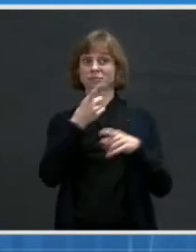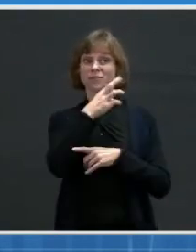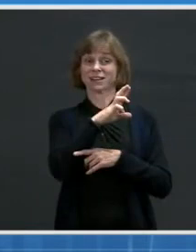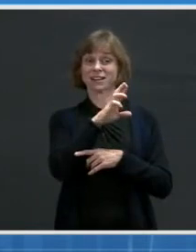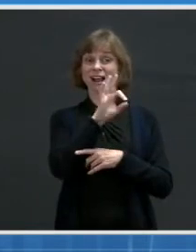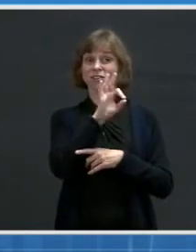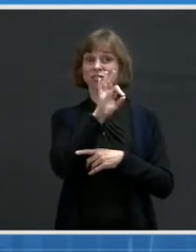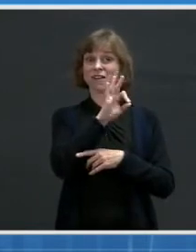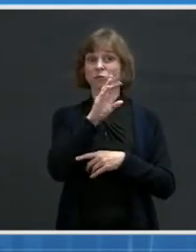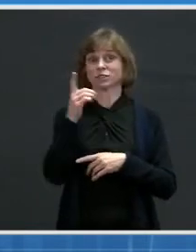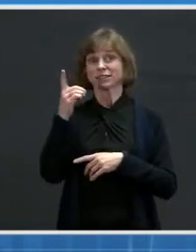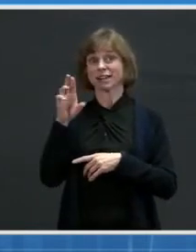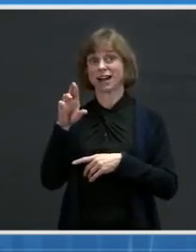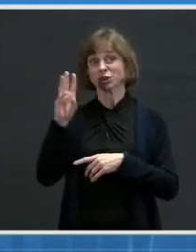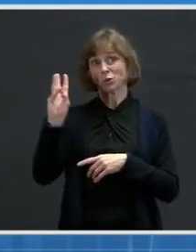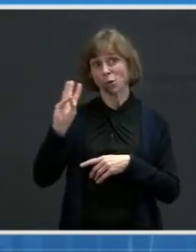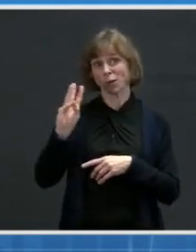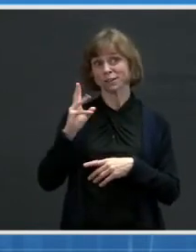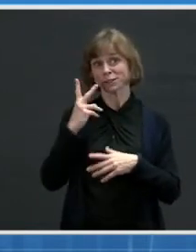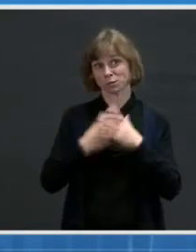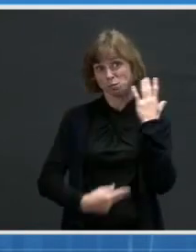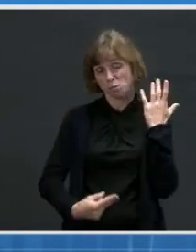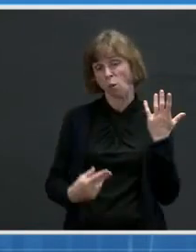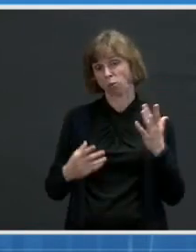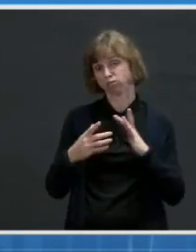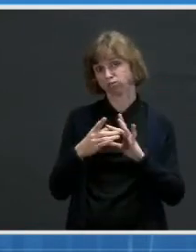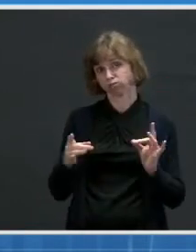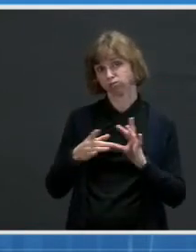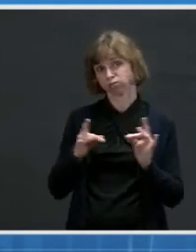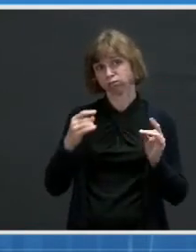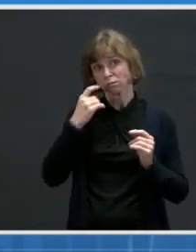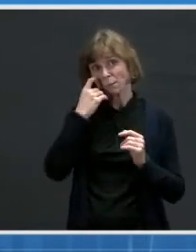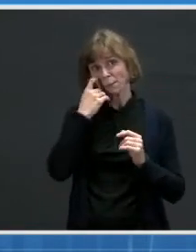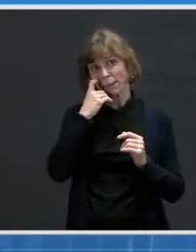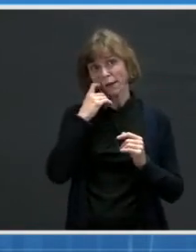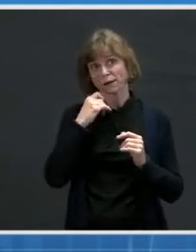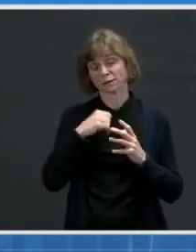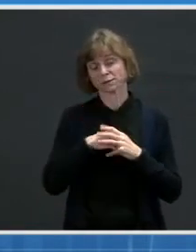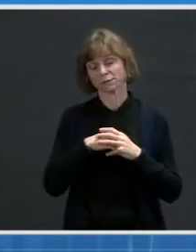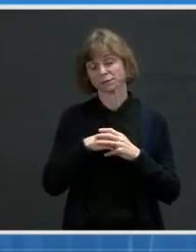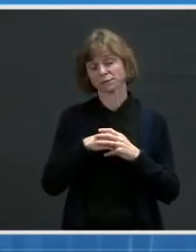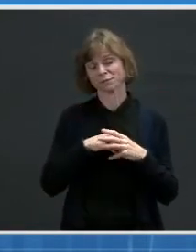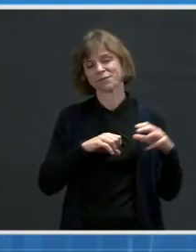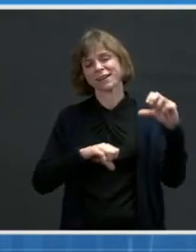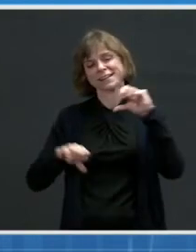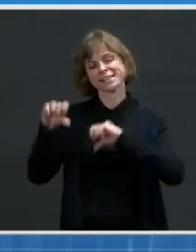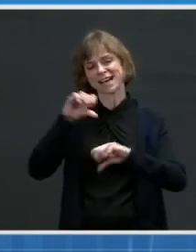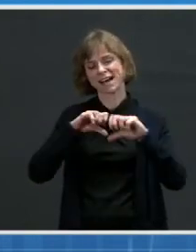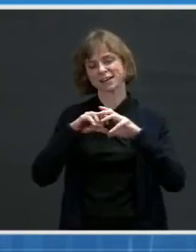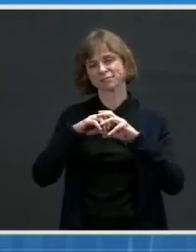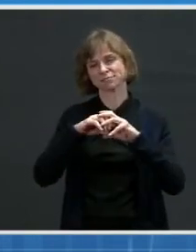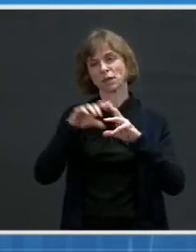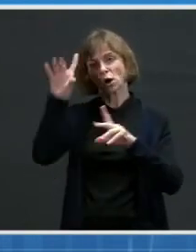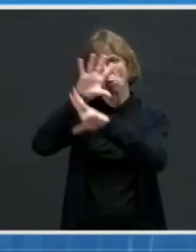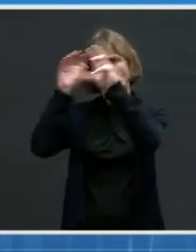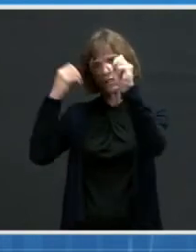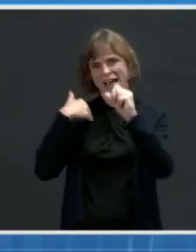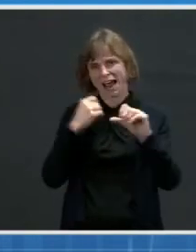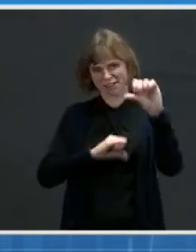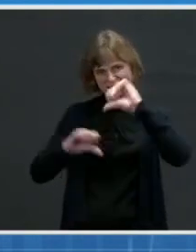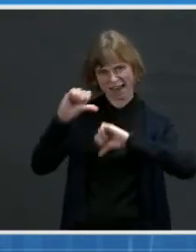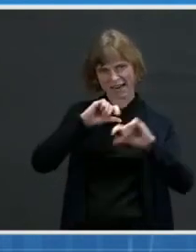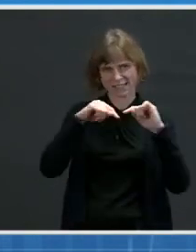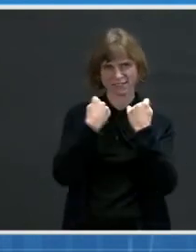to this. The scientific team, the president as the scientific team, including prominently